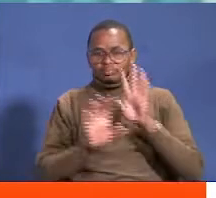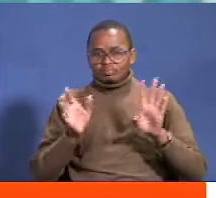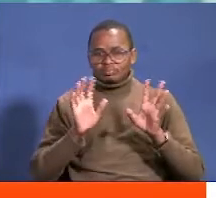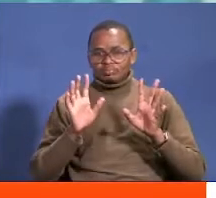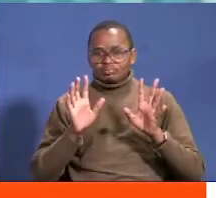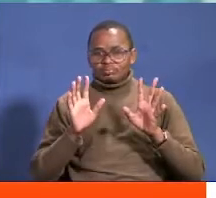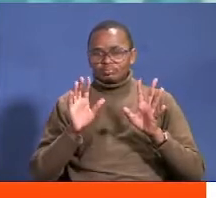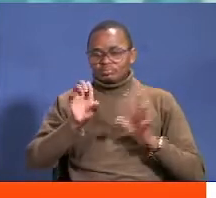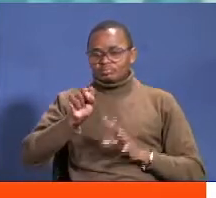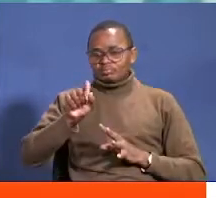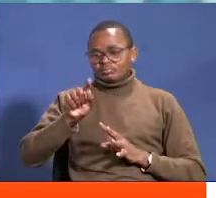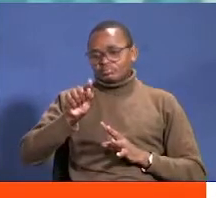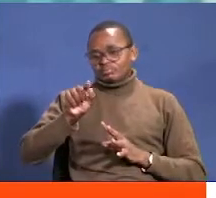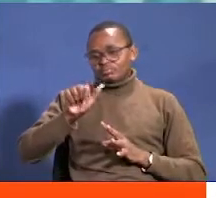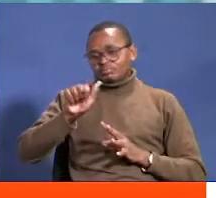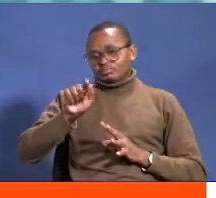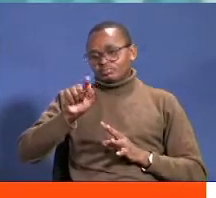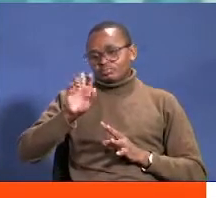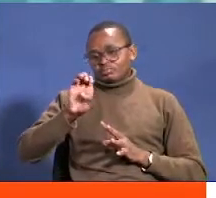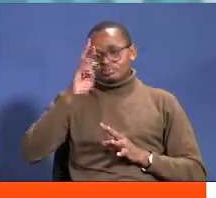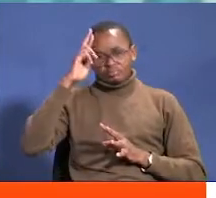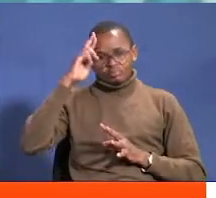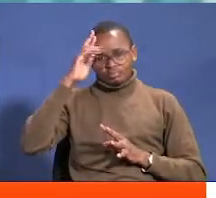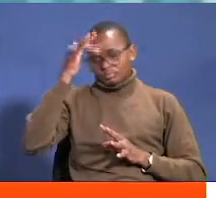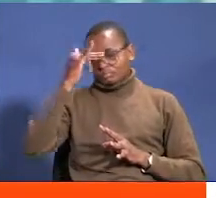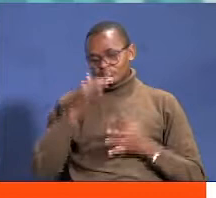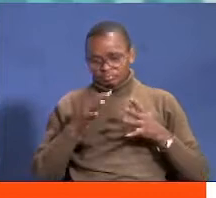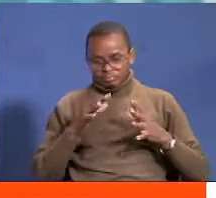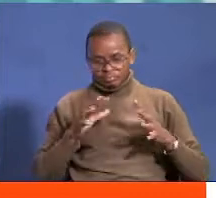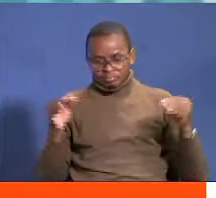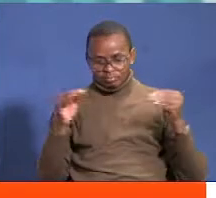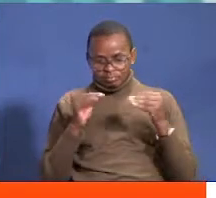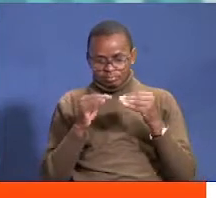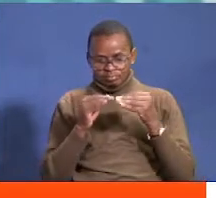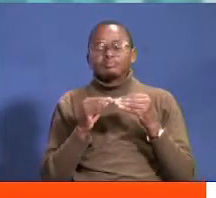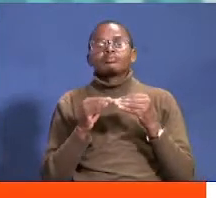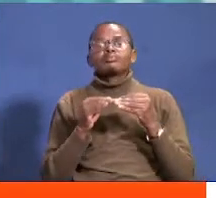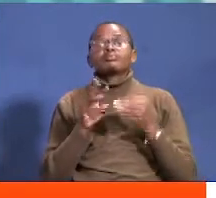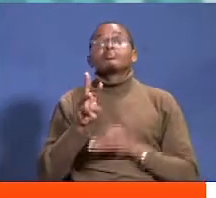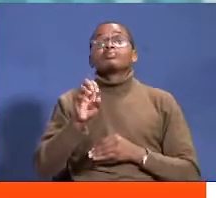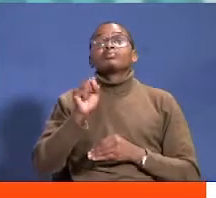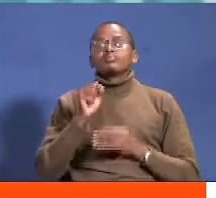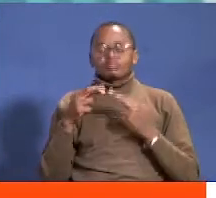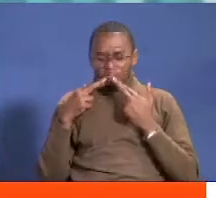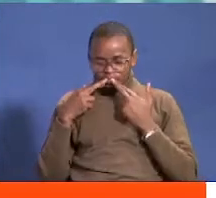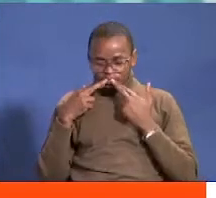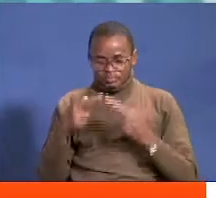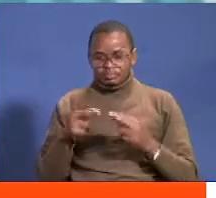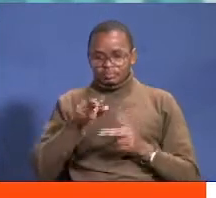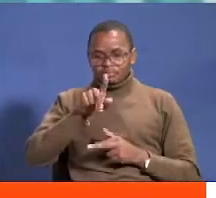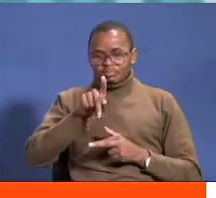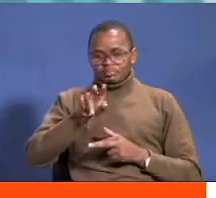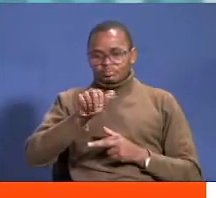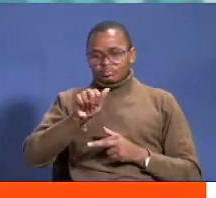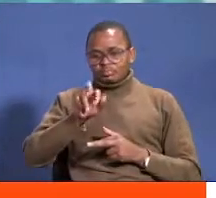not a state issue. It's a global issue. So the reason why people met at Glasgow was in response to the Paris Agreement.